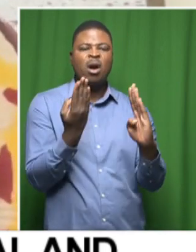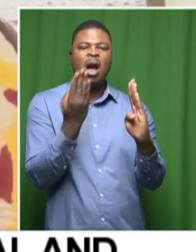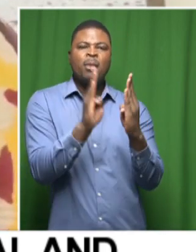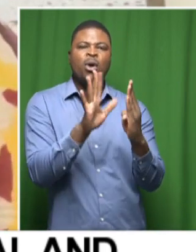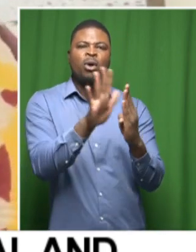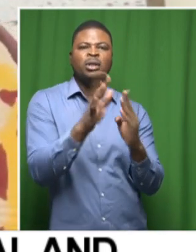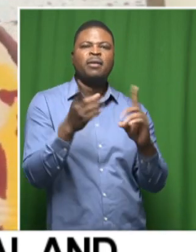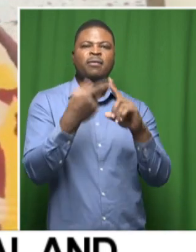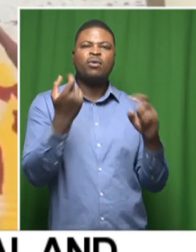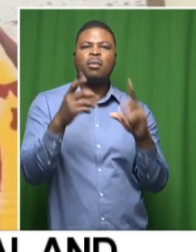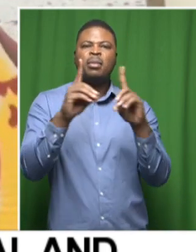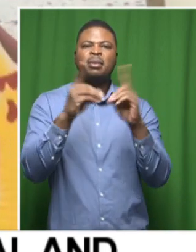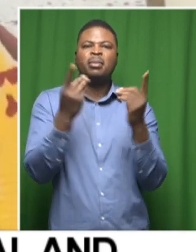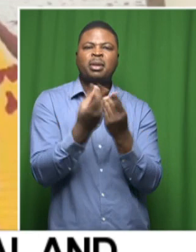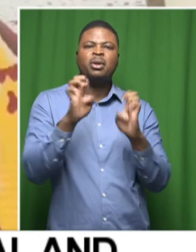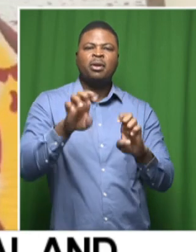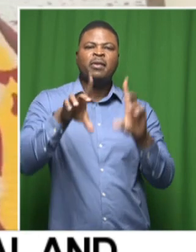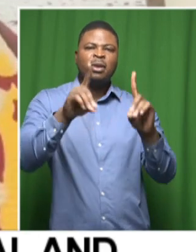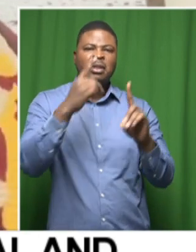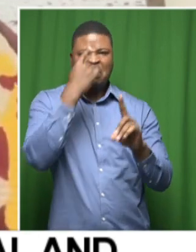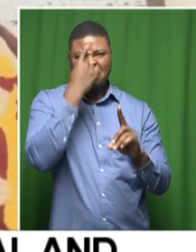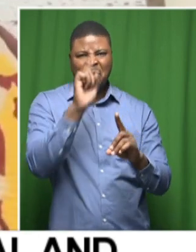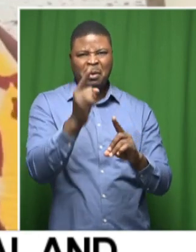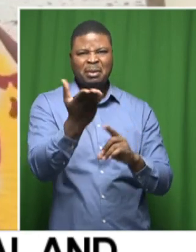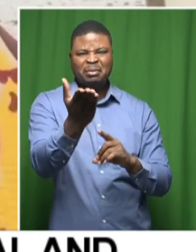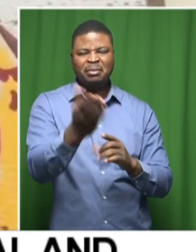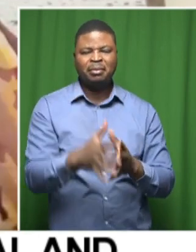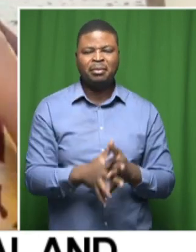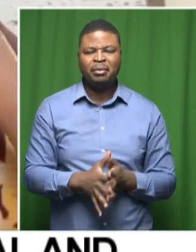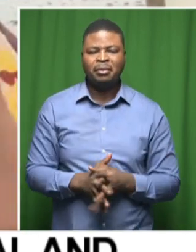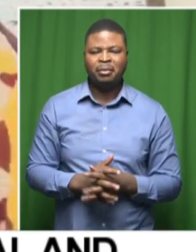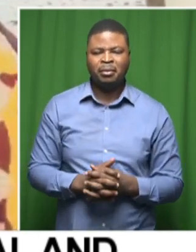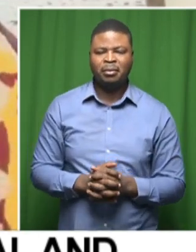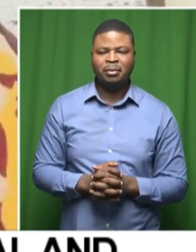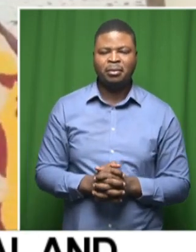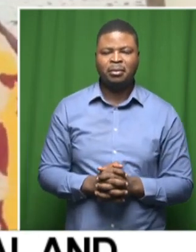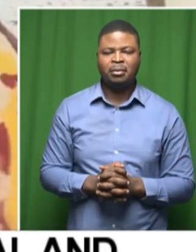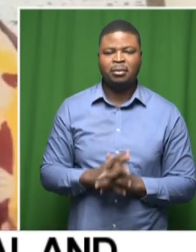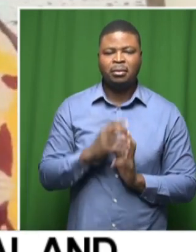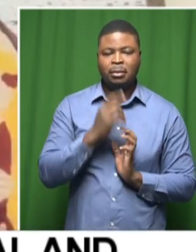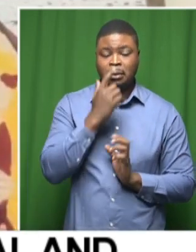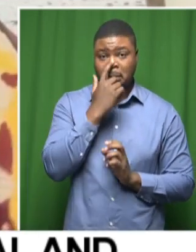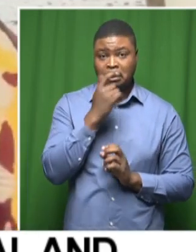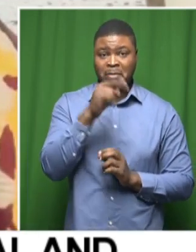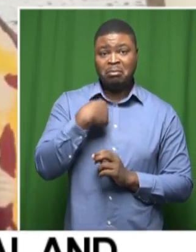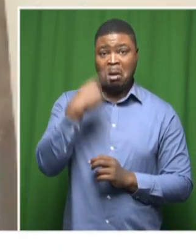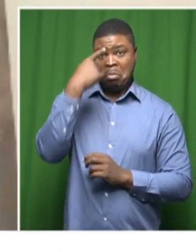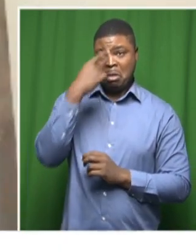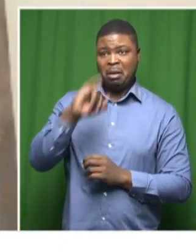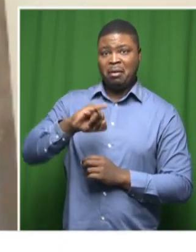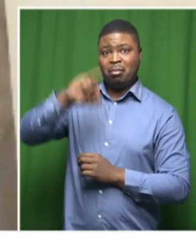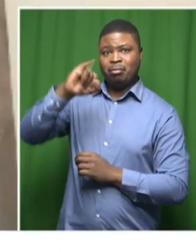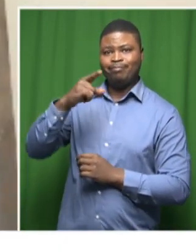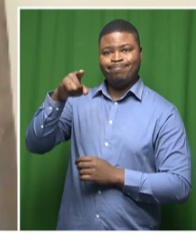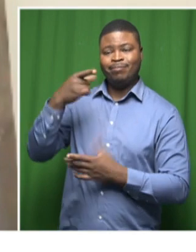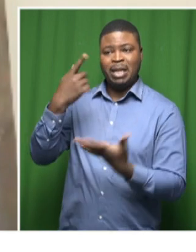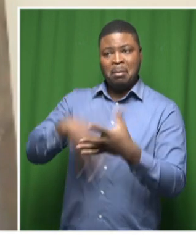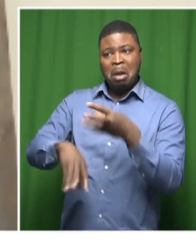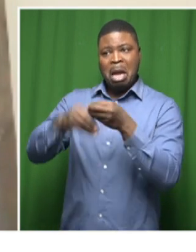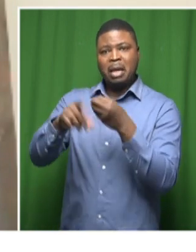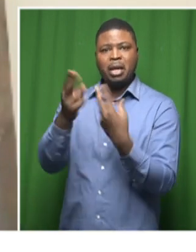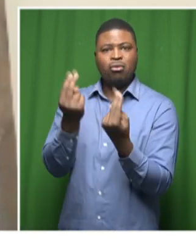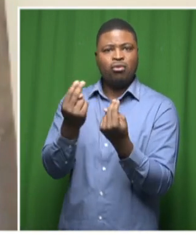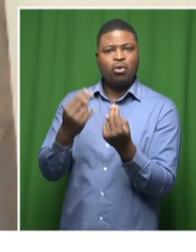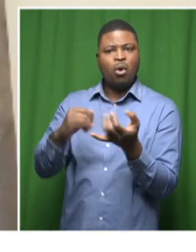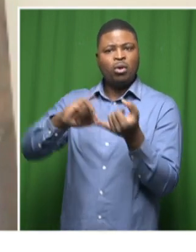of Basic Education? Well, I think, firstly, expanding the curriculum is never a bad idea. I think it is